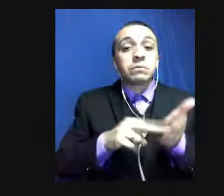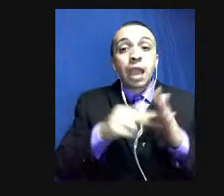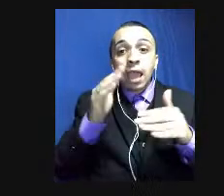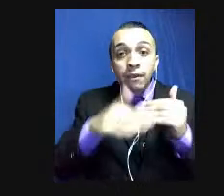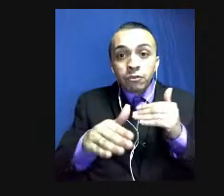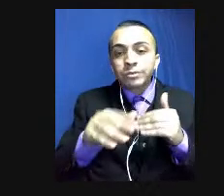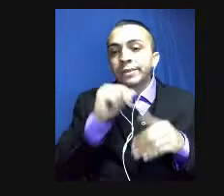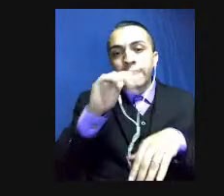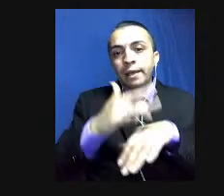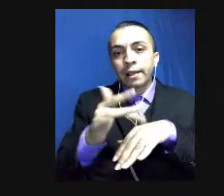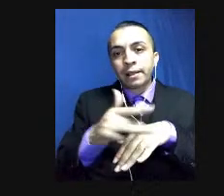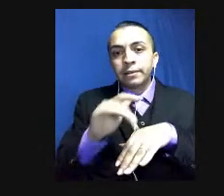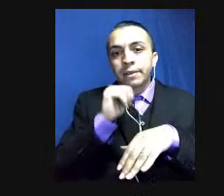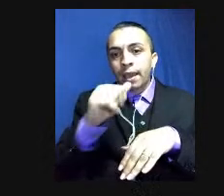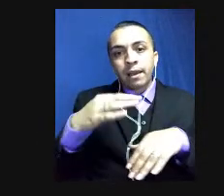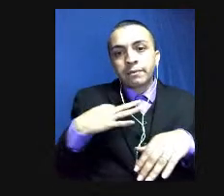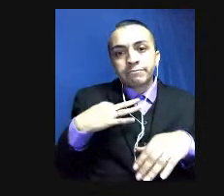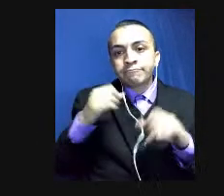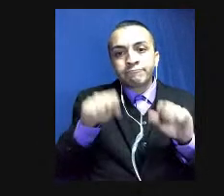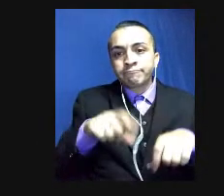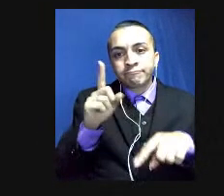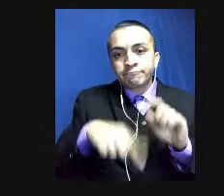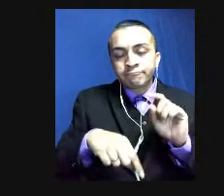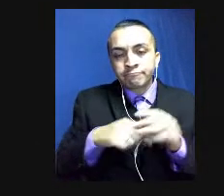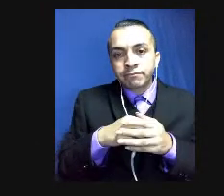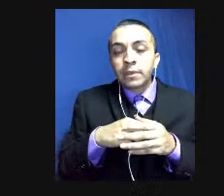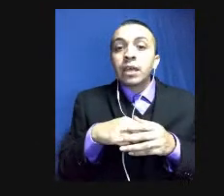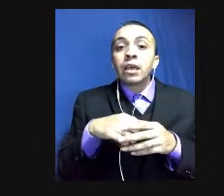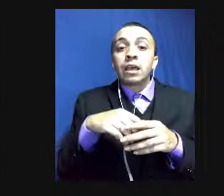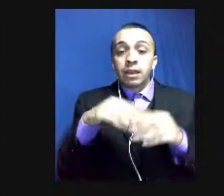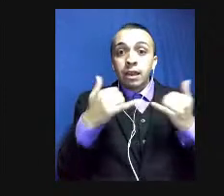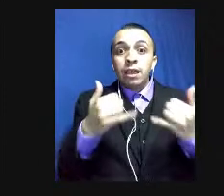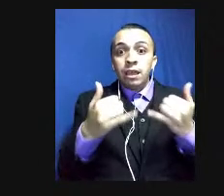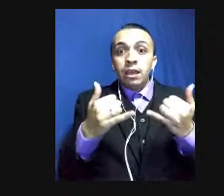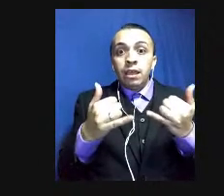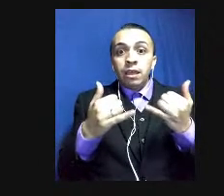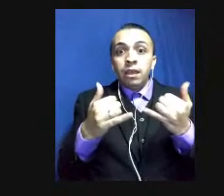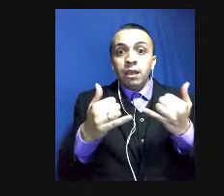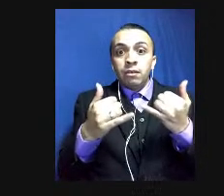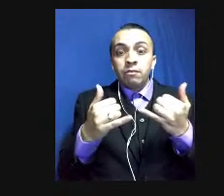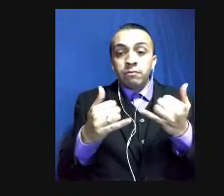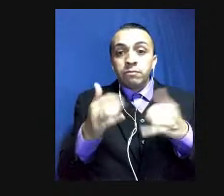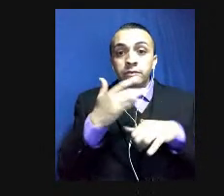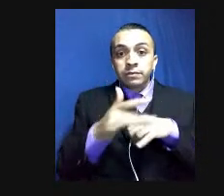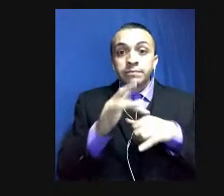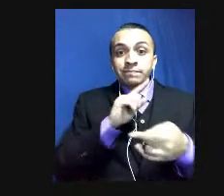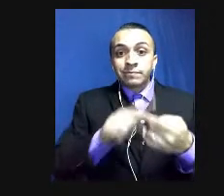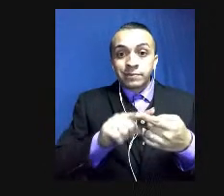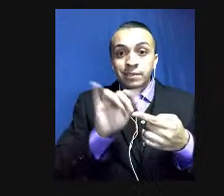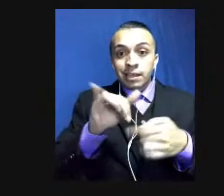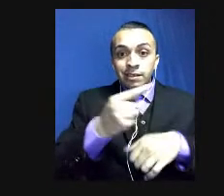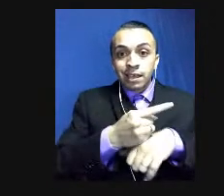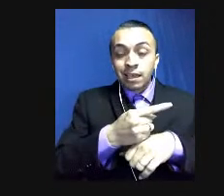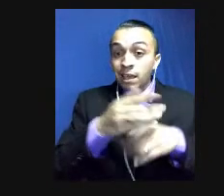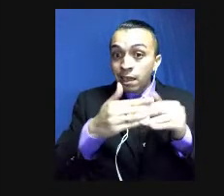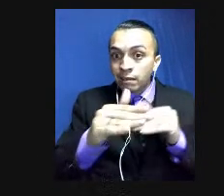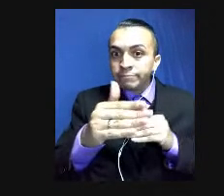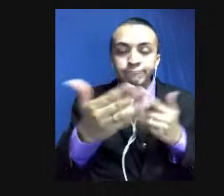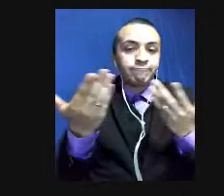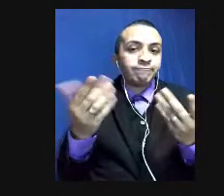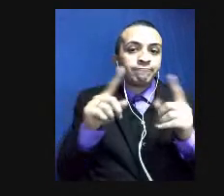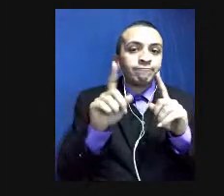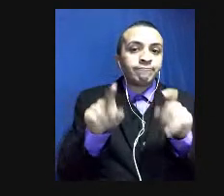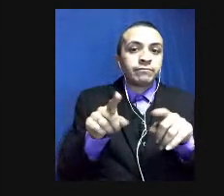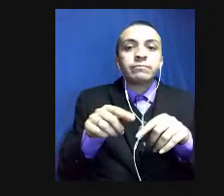federal assistance that is available now or may become available at a later date is available to you, but you have to register before